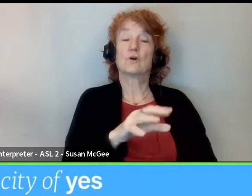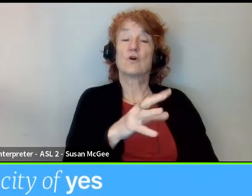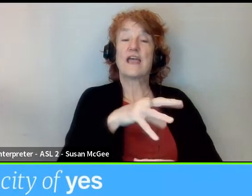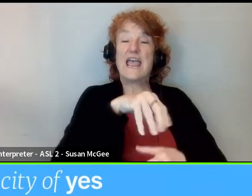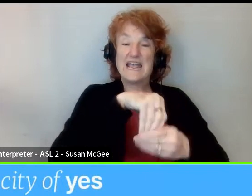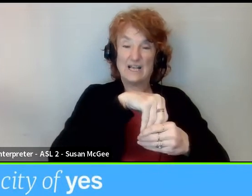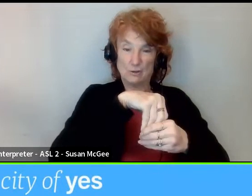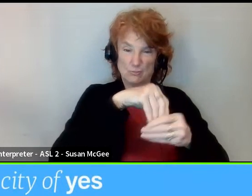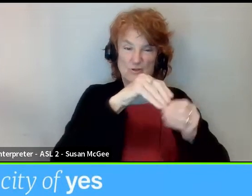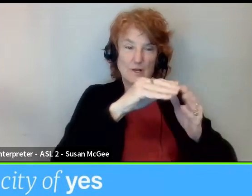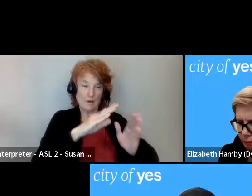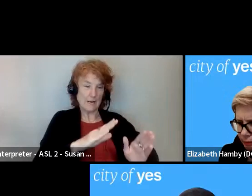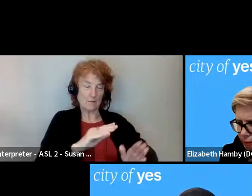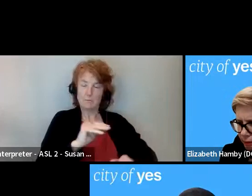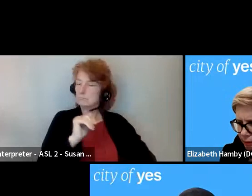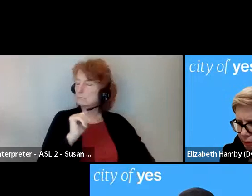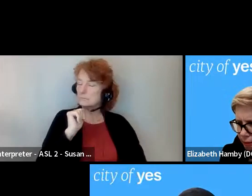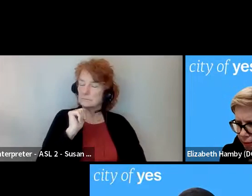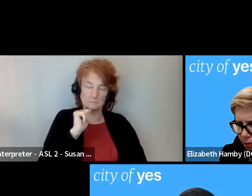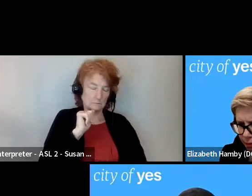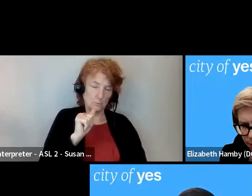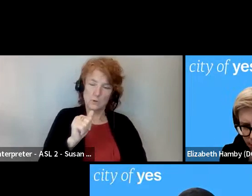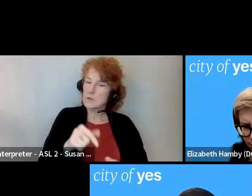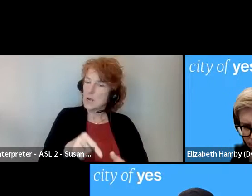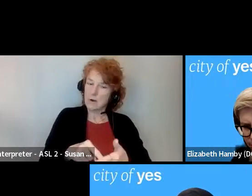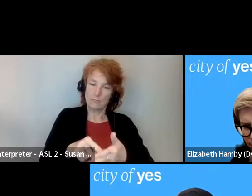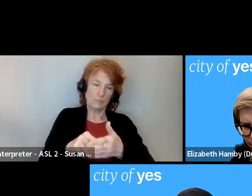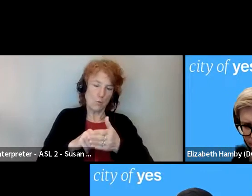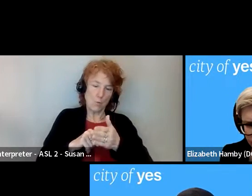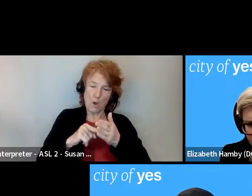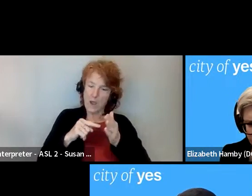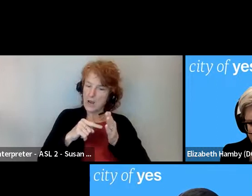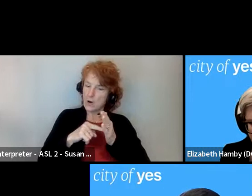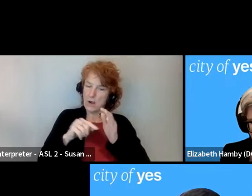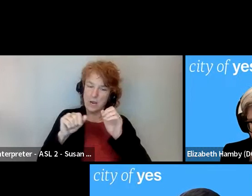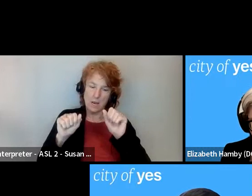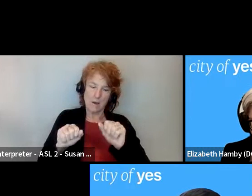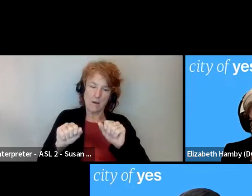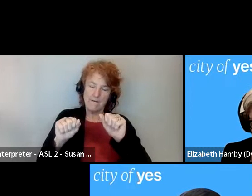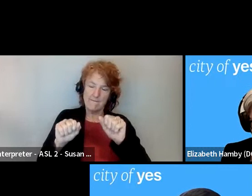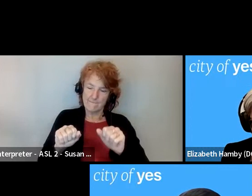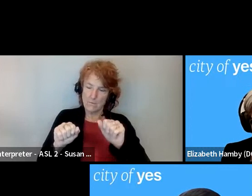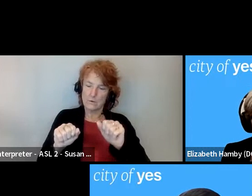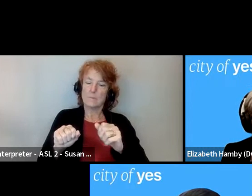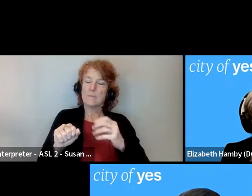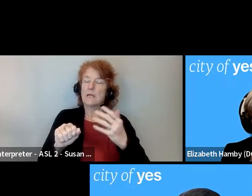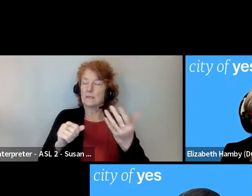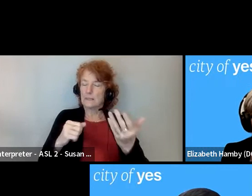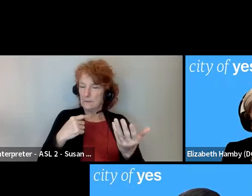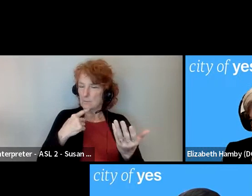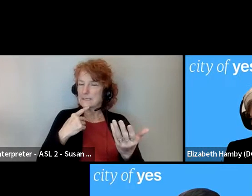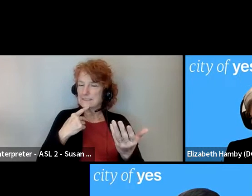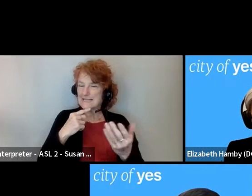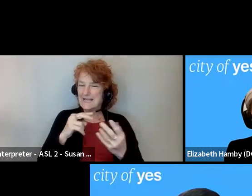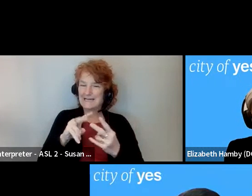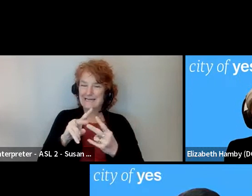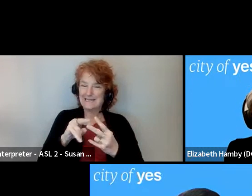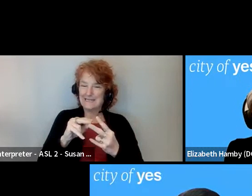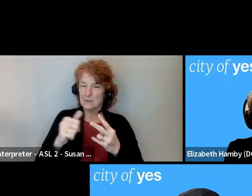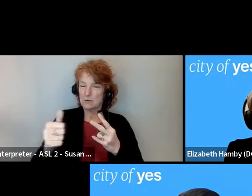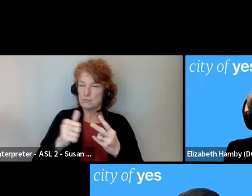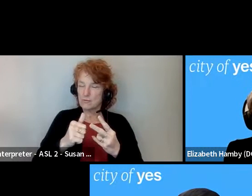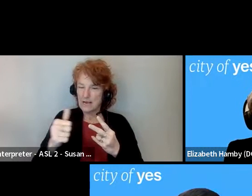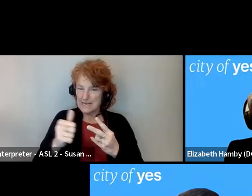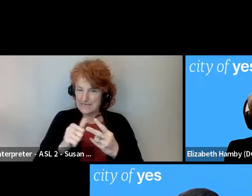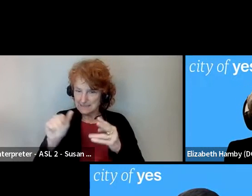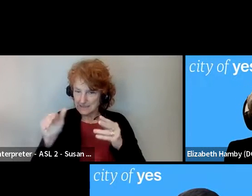require affordability in the middle housing types that I discussed tonight, allowed through so either the transit-oriented development or town center proposal.